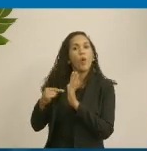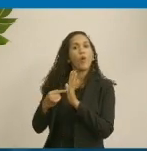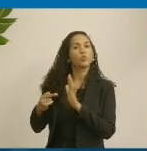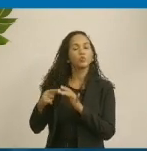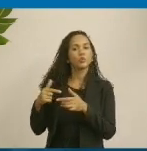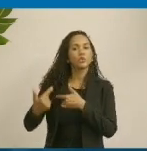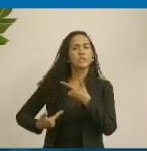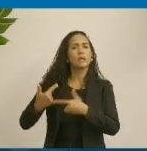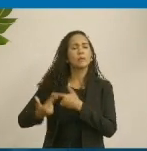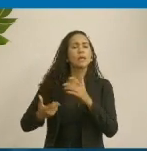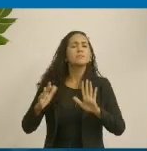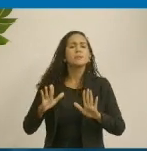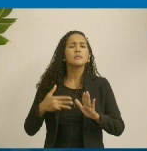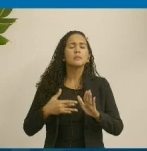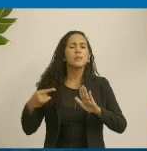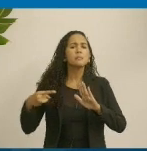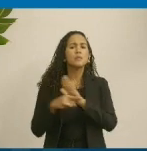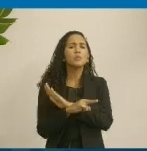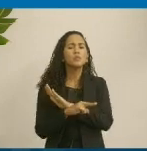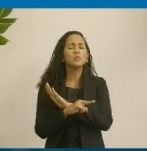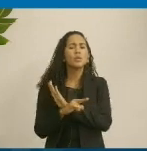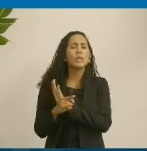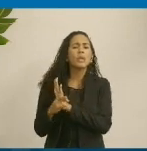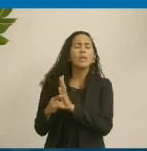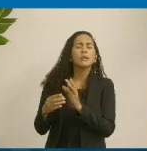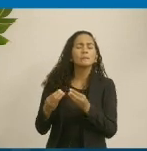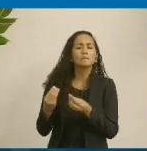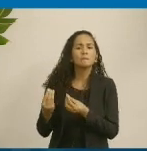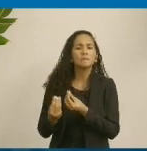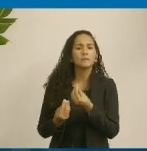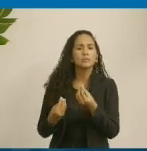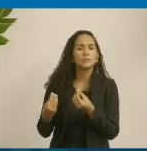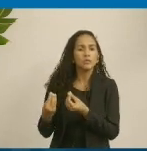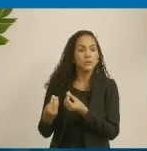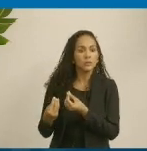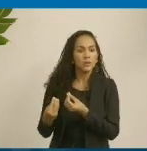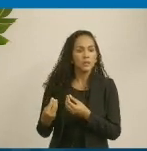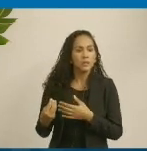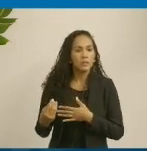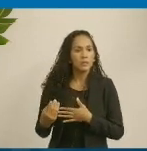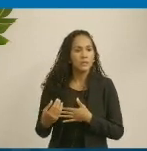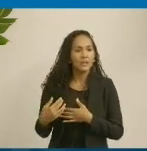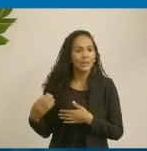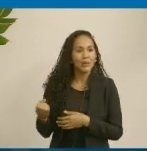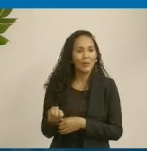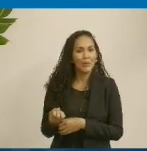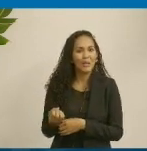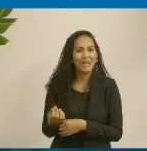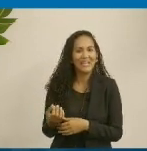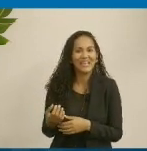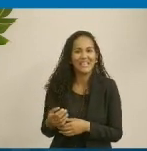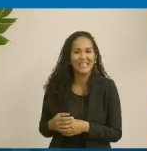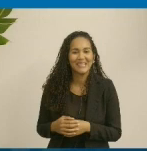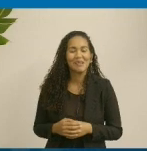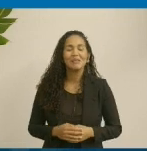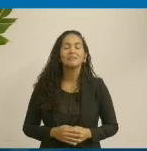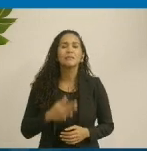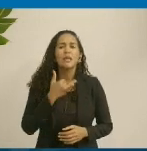these platforms the government and agencies that really support